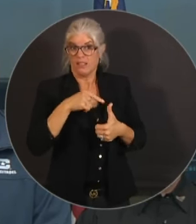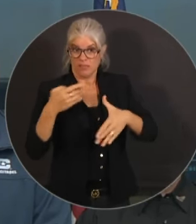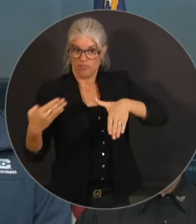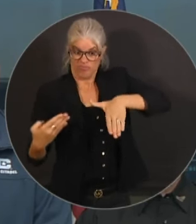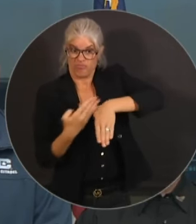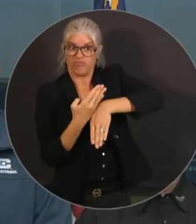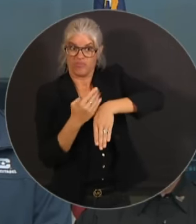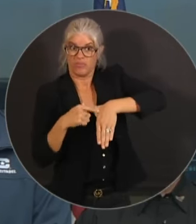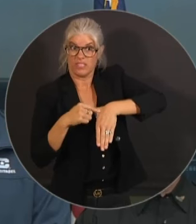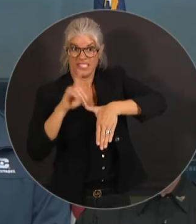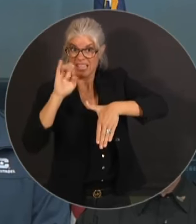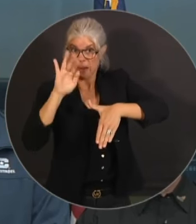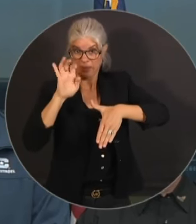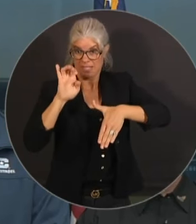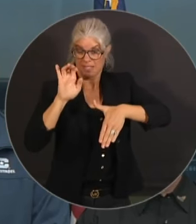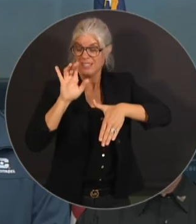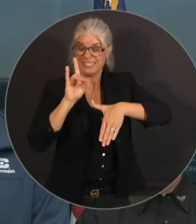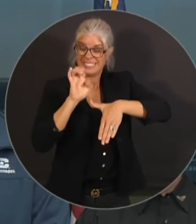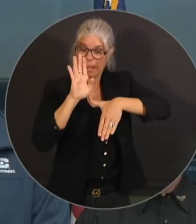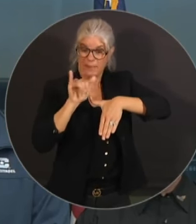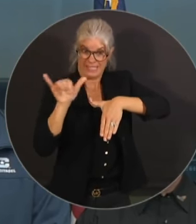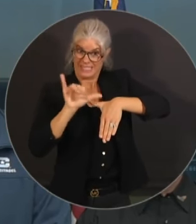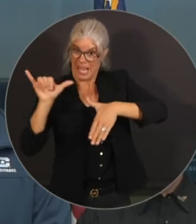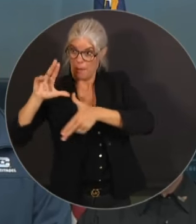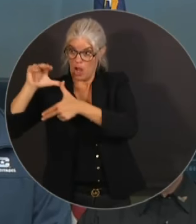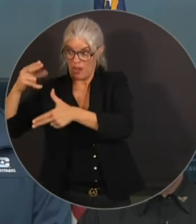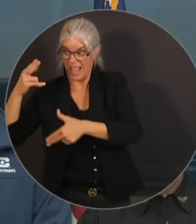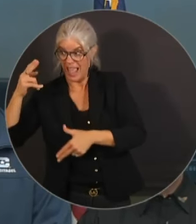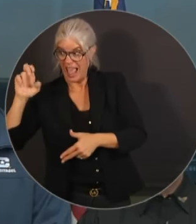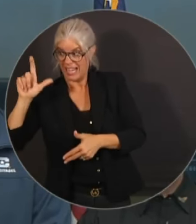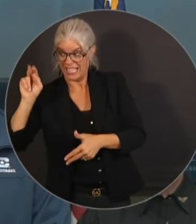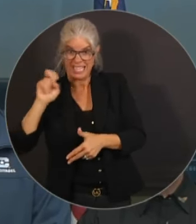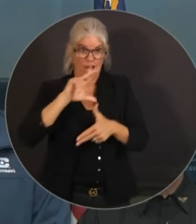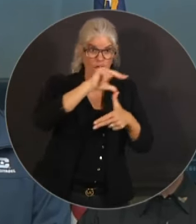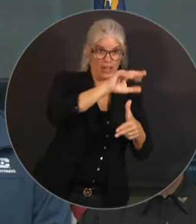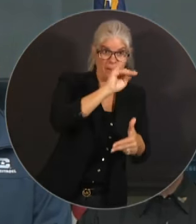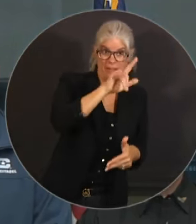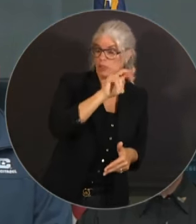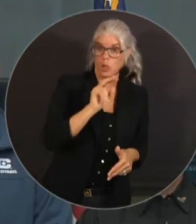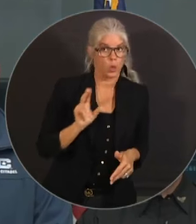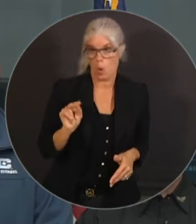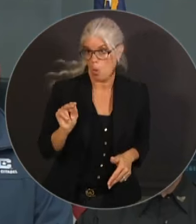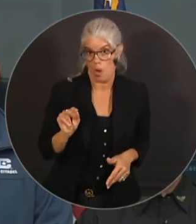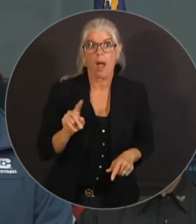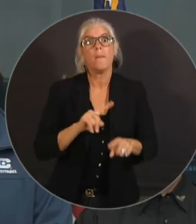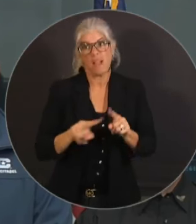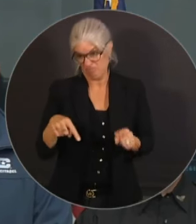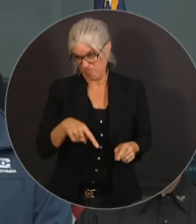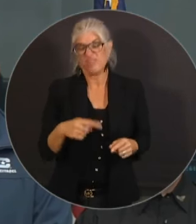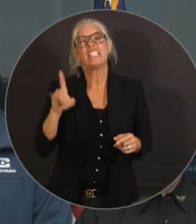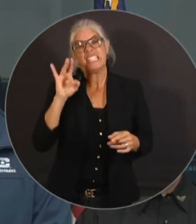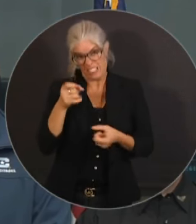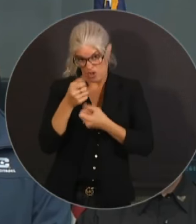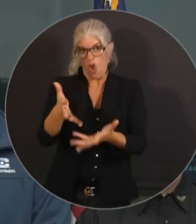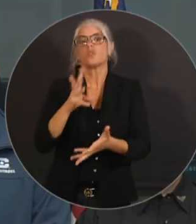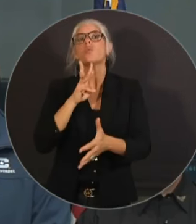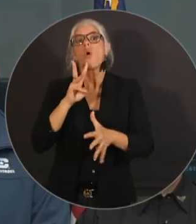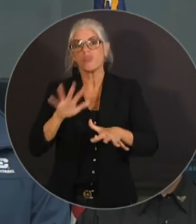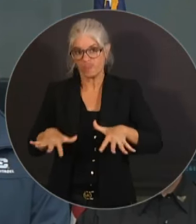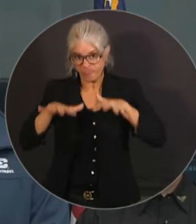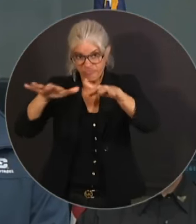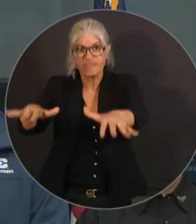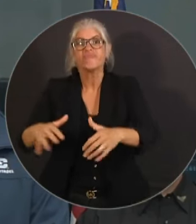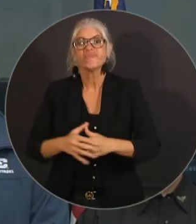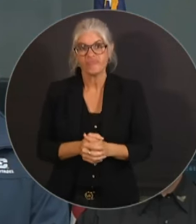Helene or Milton, but it did create surge, it did create flooding, and where that was used, it worked. It really